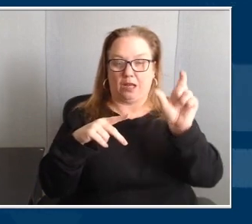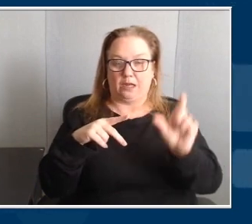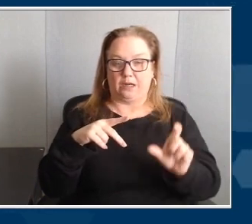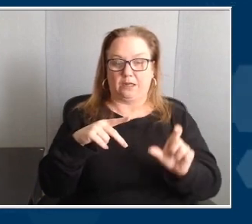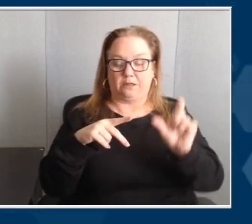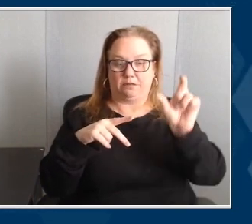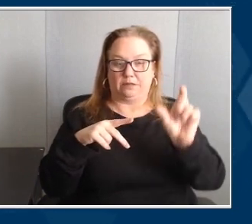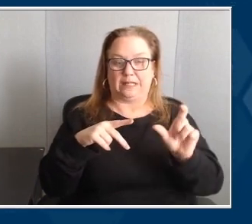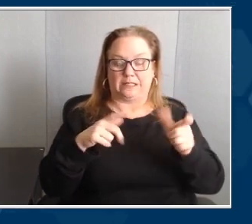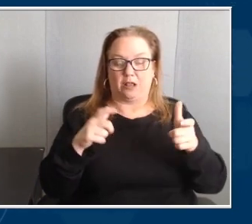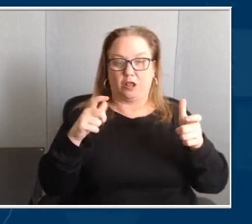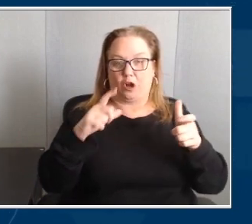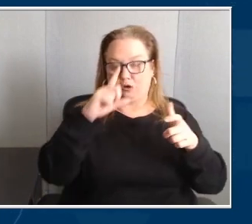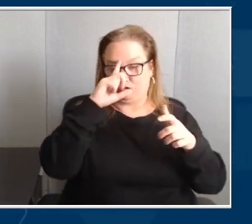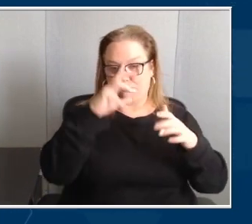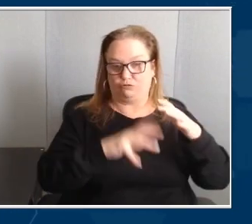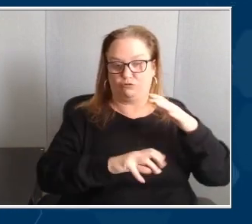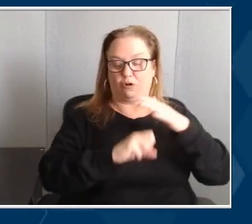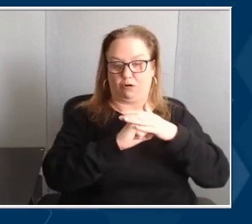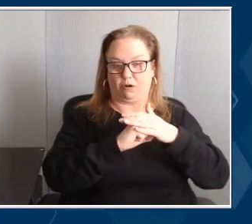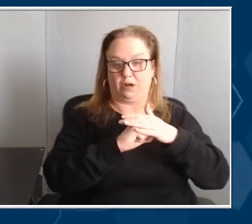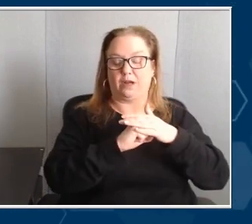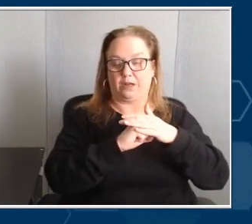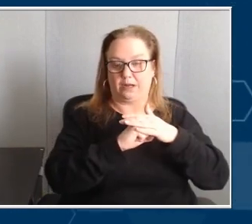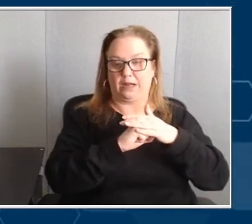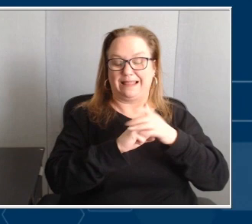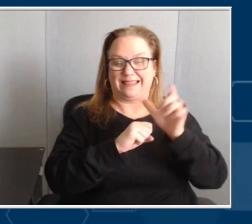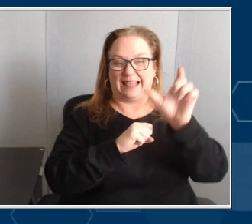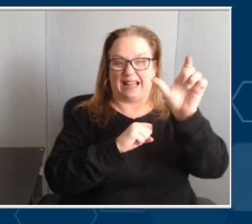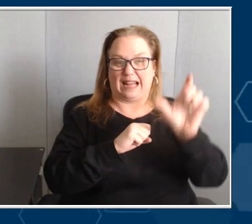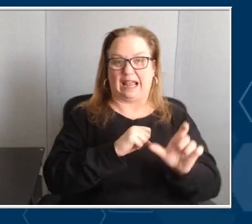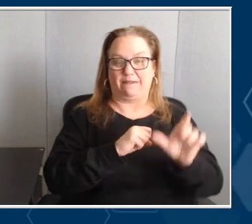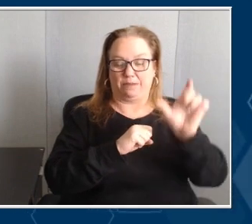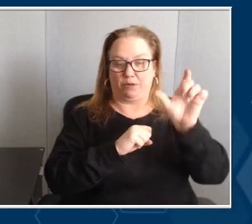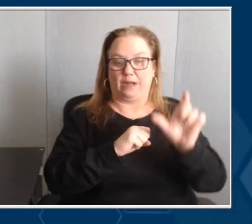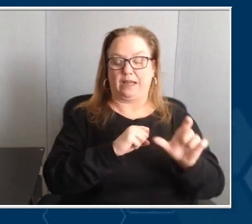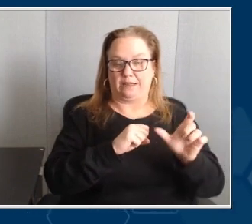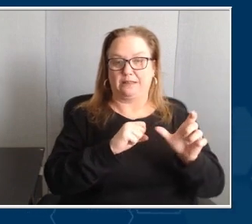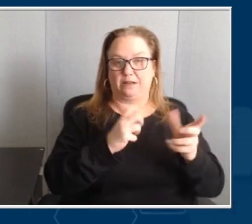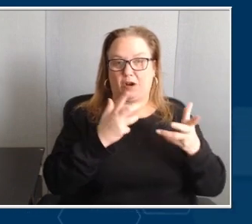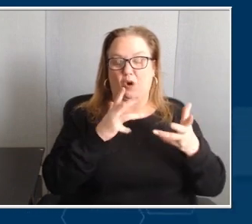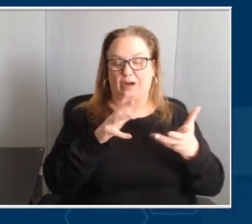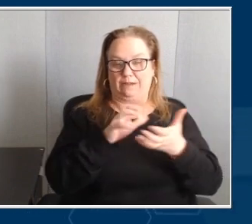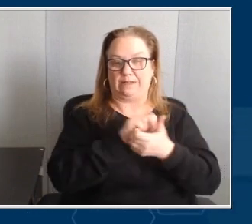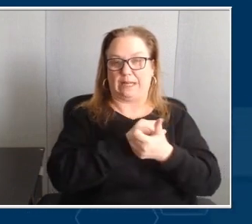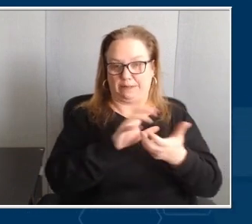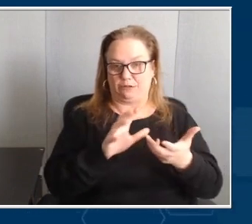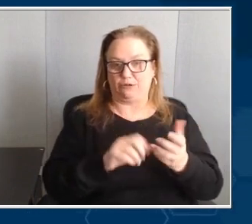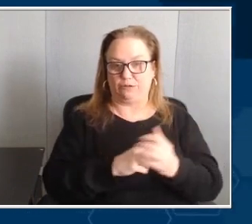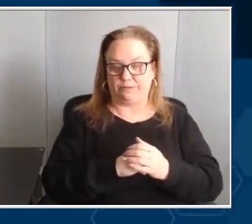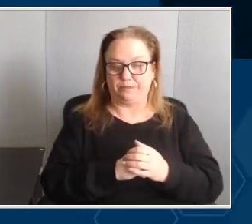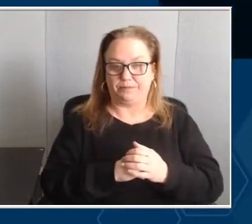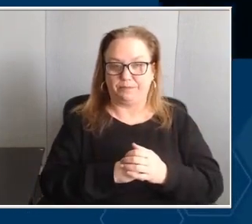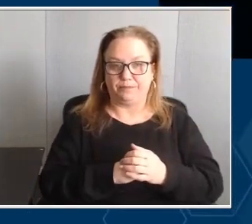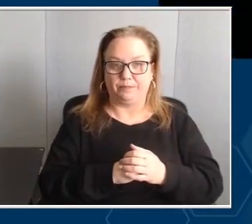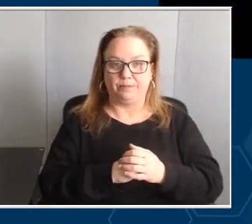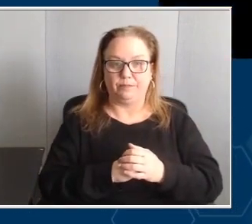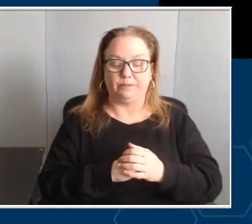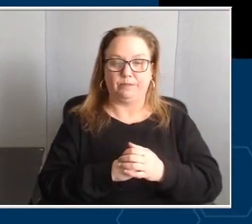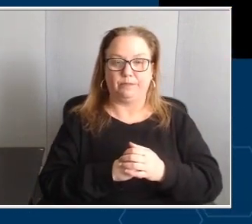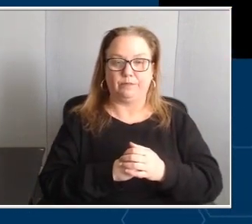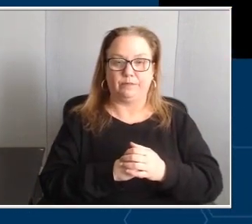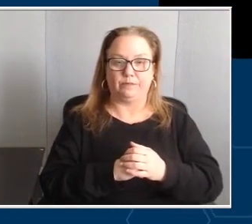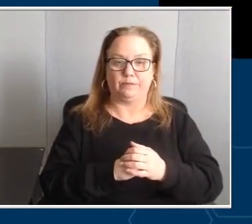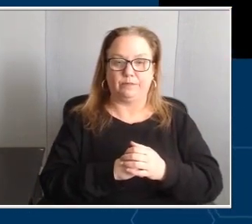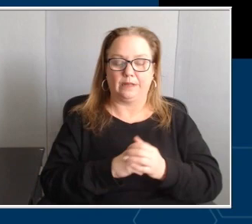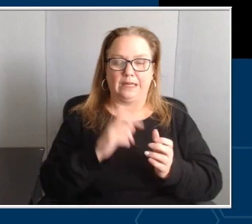large stroke. A large portion of that half of the brain has already sustained significant damage. So can I see that catheter